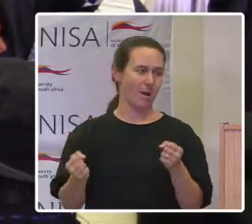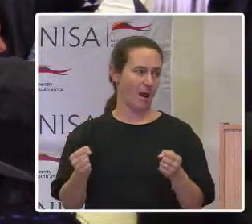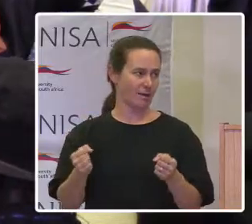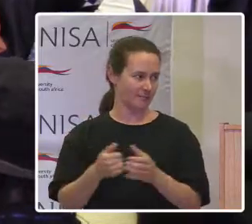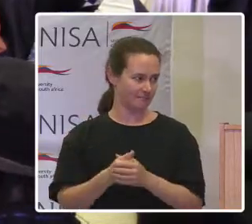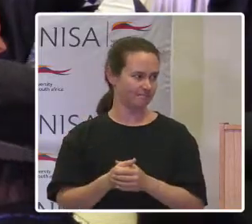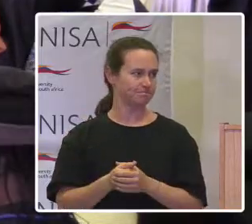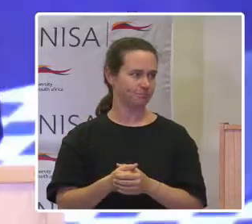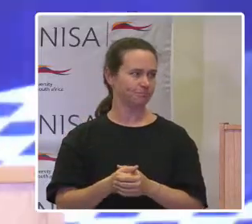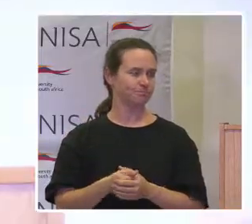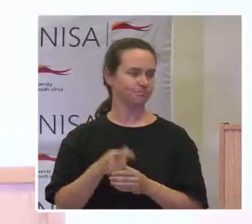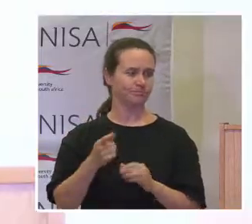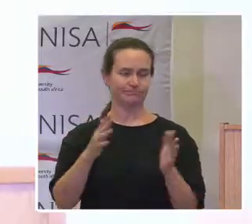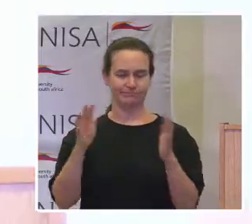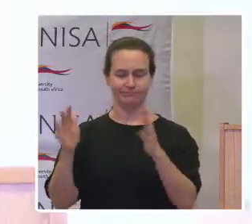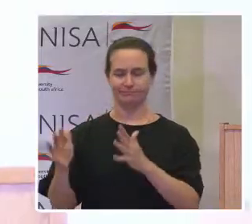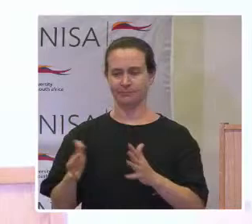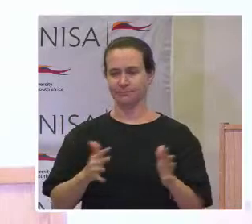students.